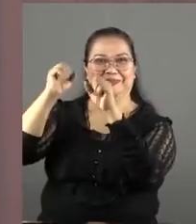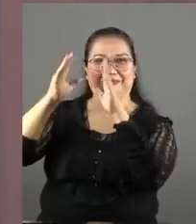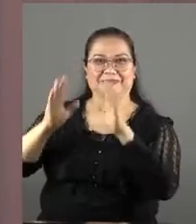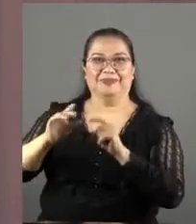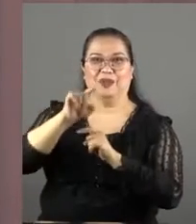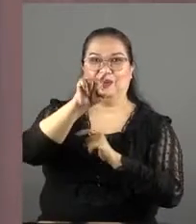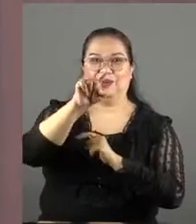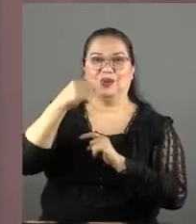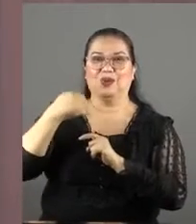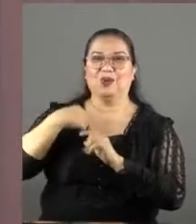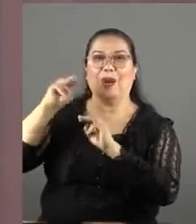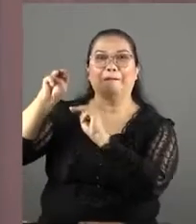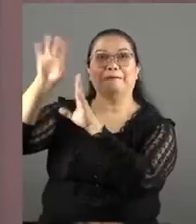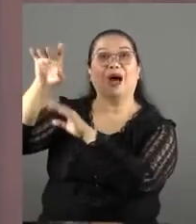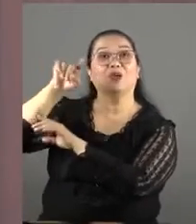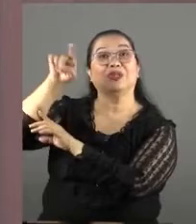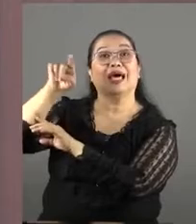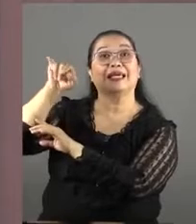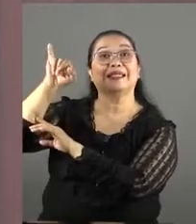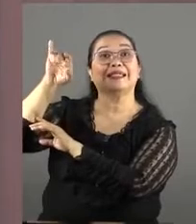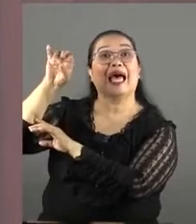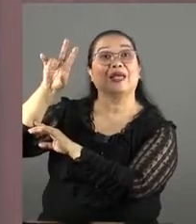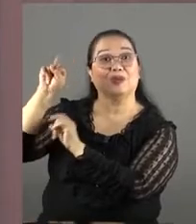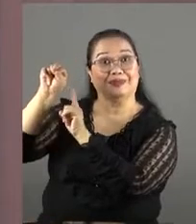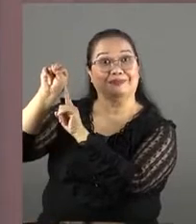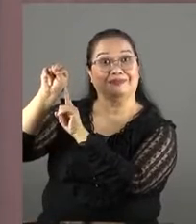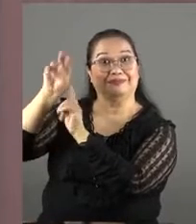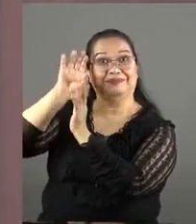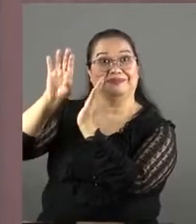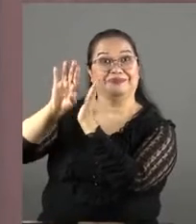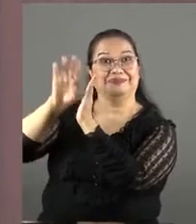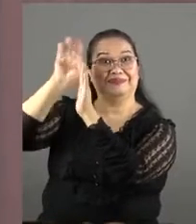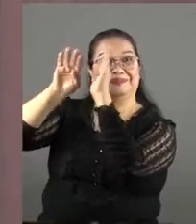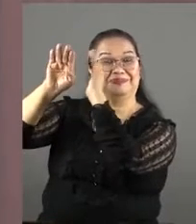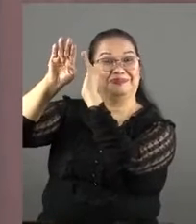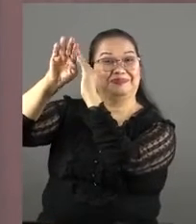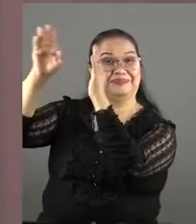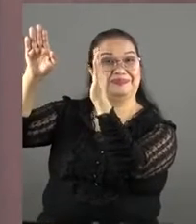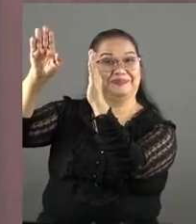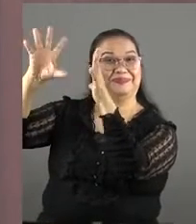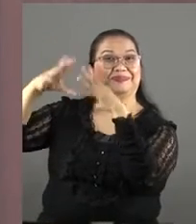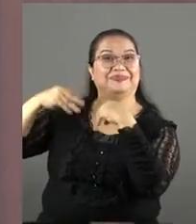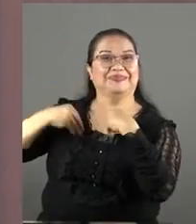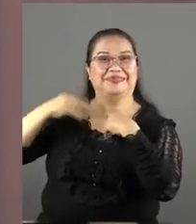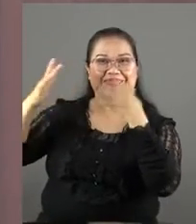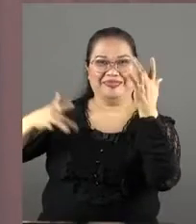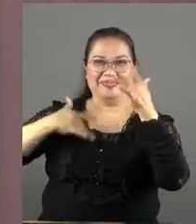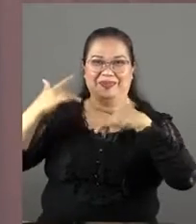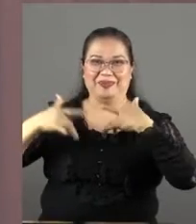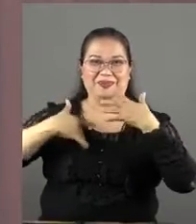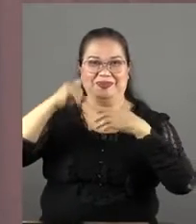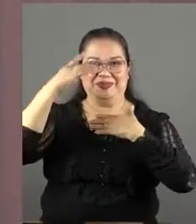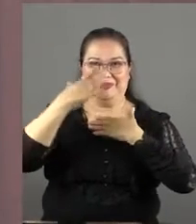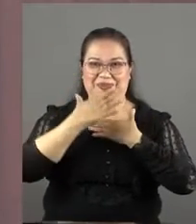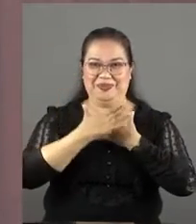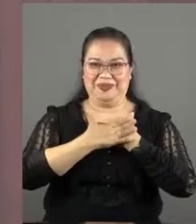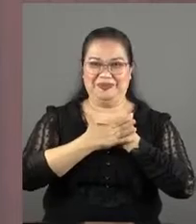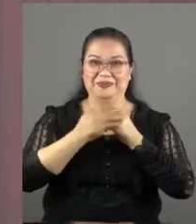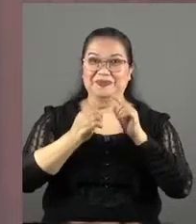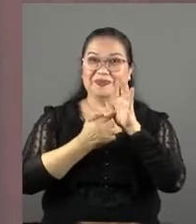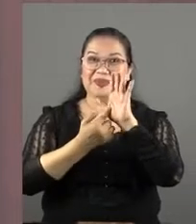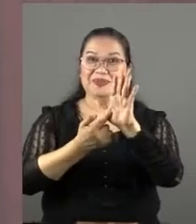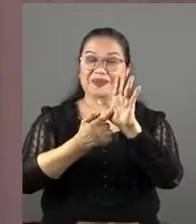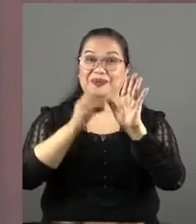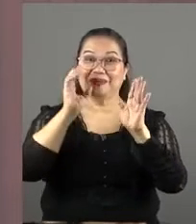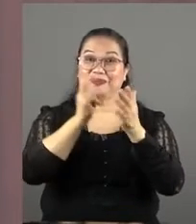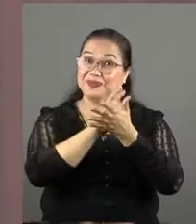you're now in Mount Zion. That's a picture for heaven, a recipient of joyful grace. Look at verse 22.